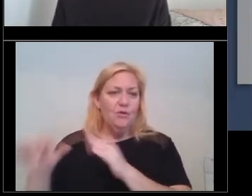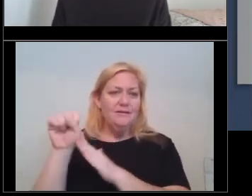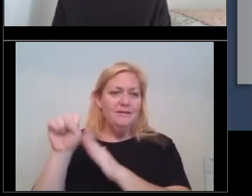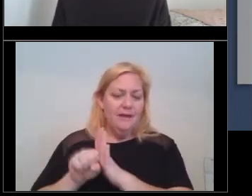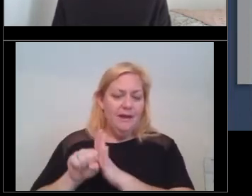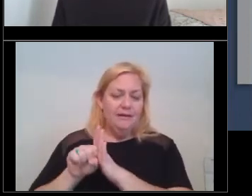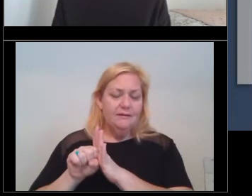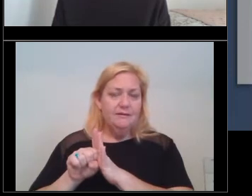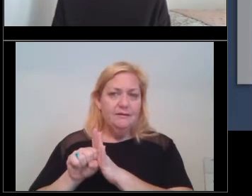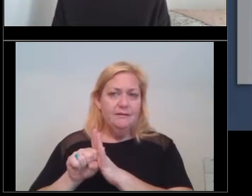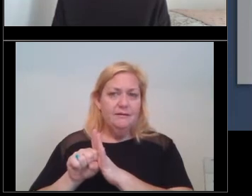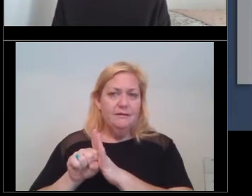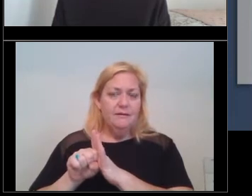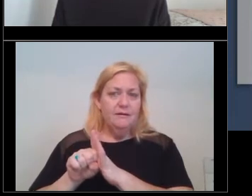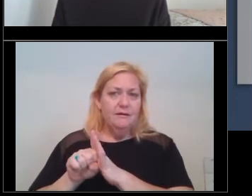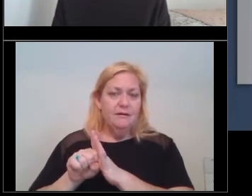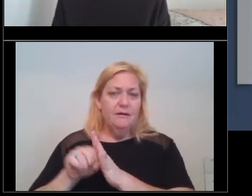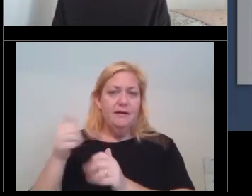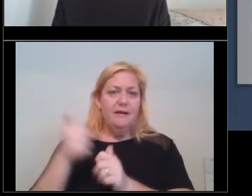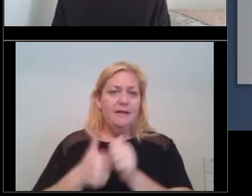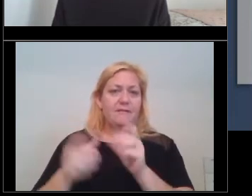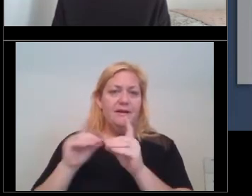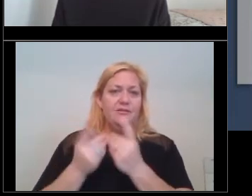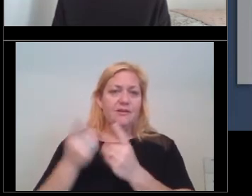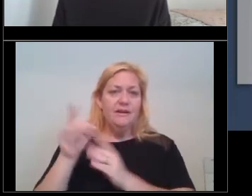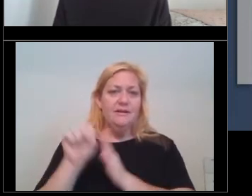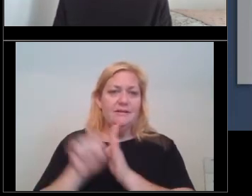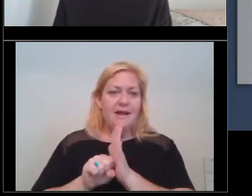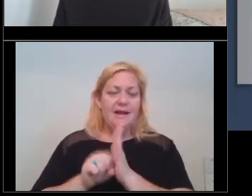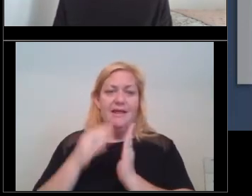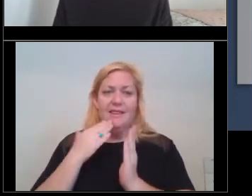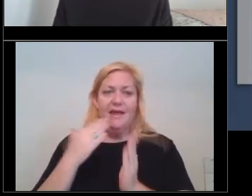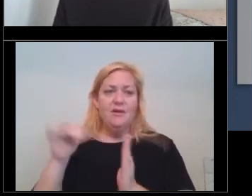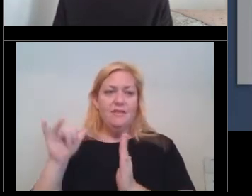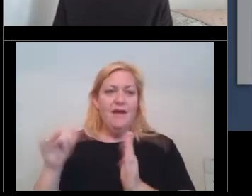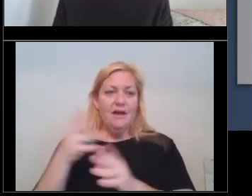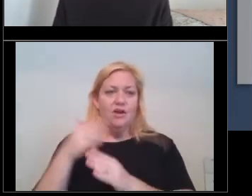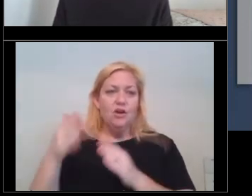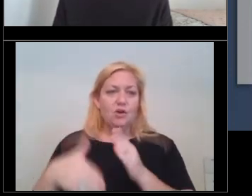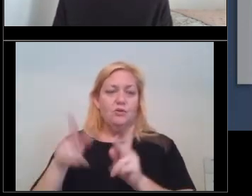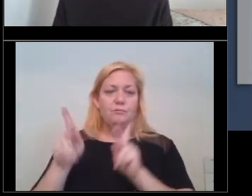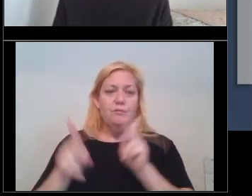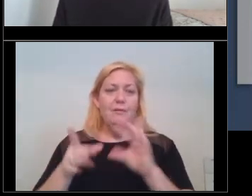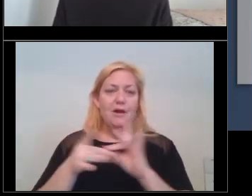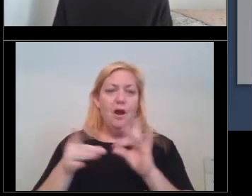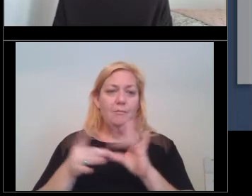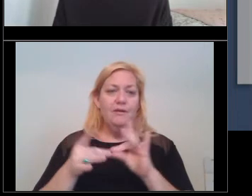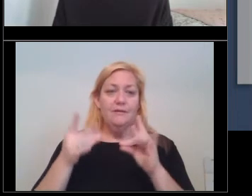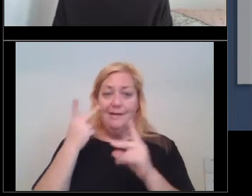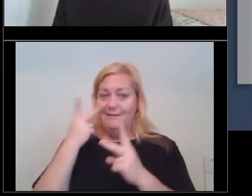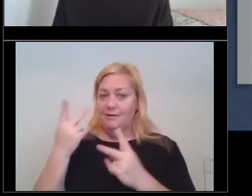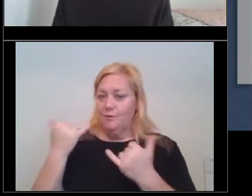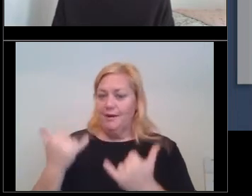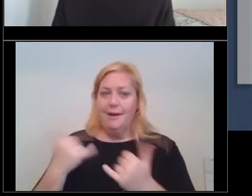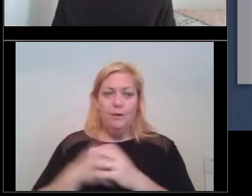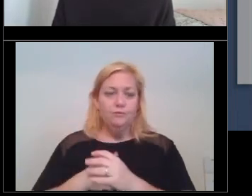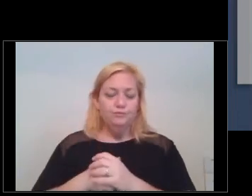sets have implications for every district in the state. Thank you. And that concludes all public comment that I see at this time.